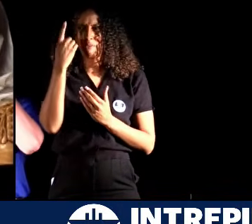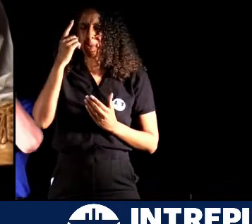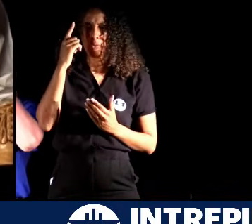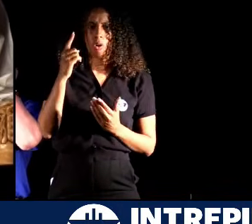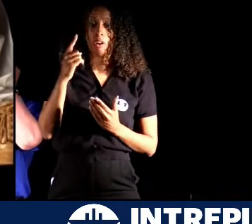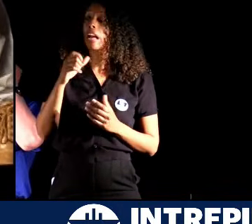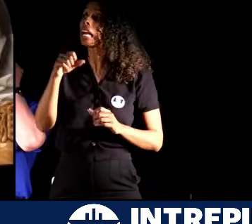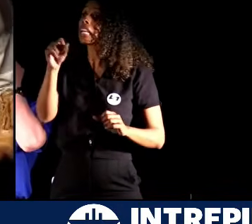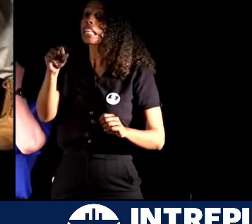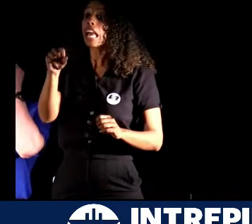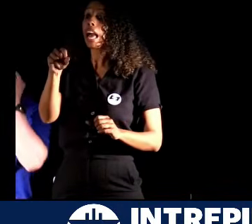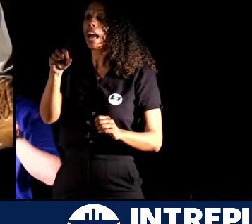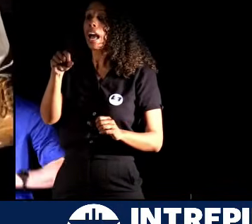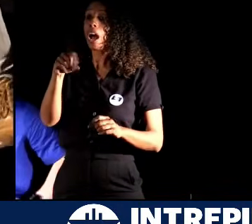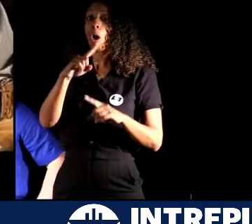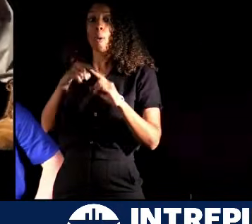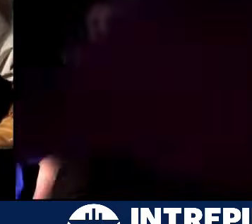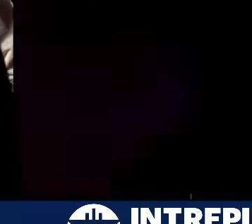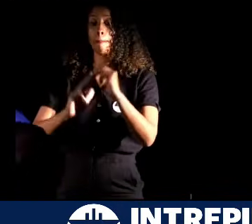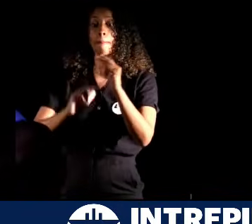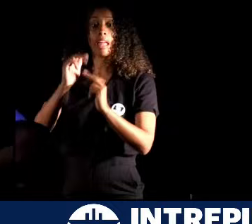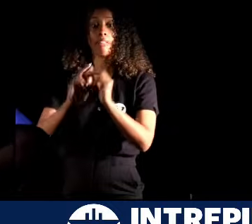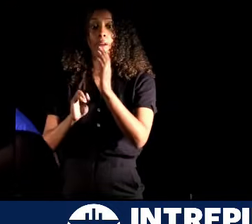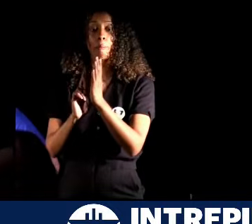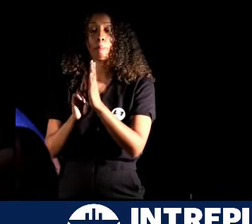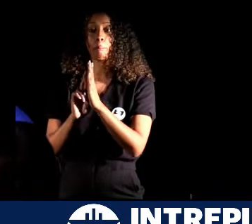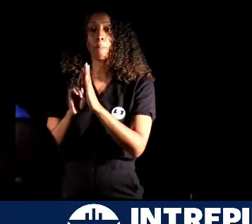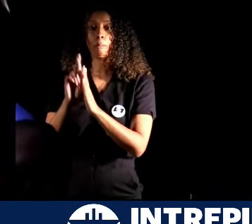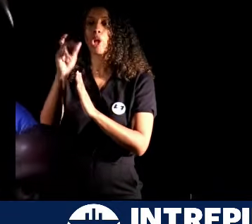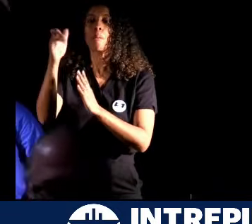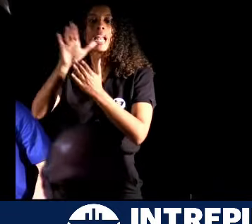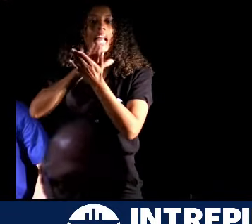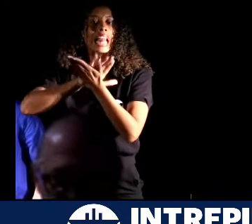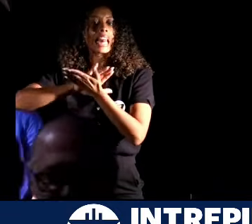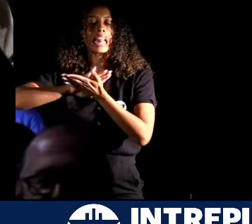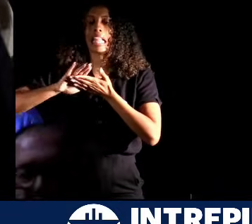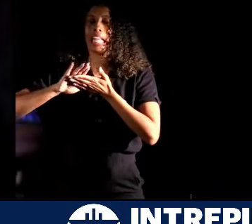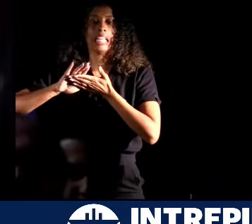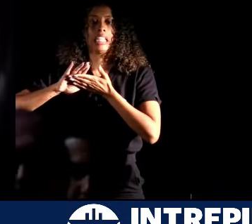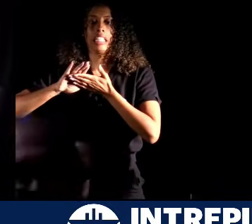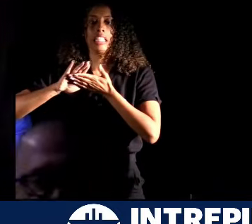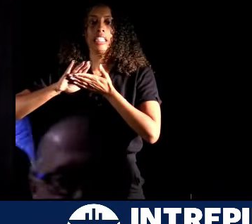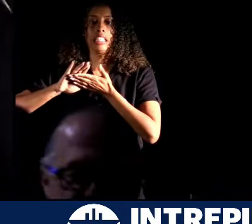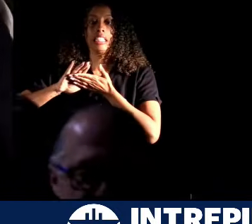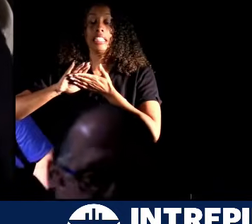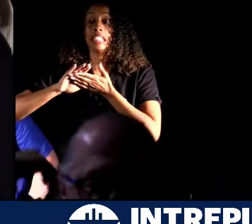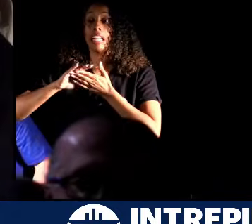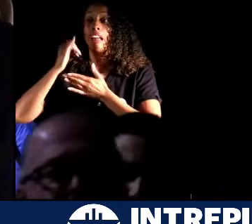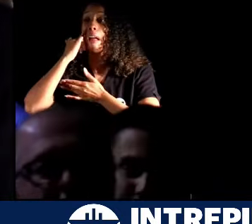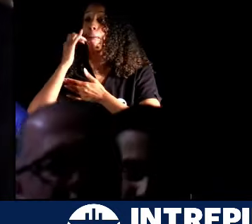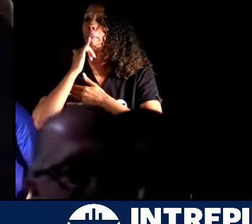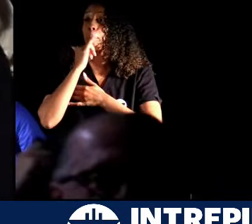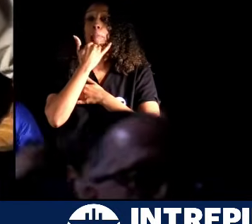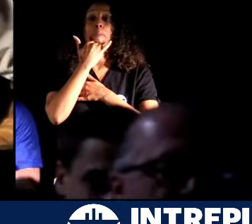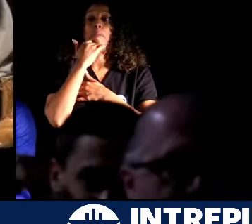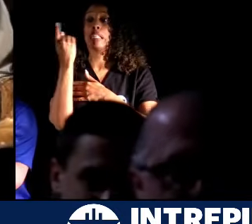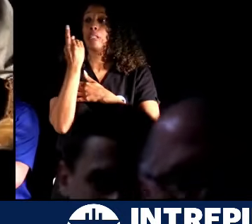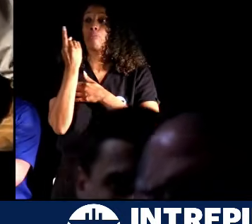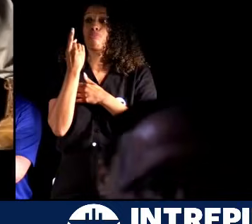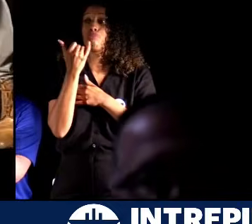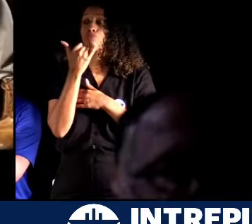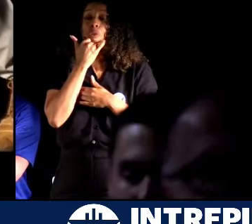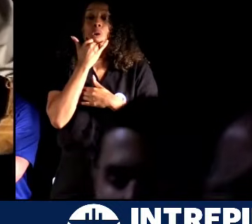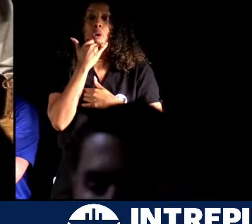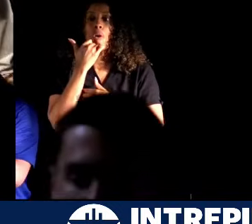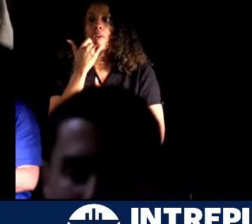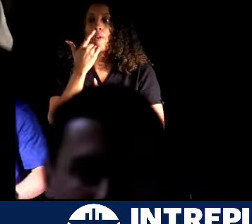do, as you're building a spacecraft, you want to keep it as clean as possible. Any imperfections in the spacecraft, anything